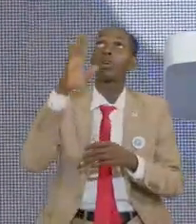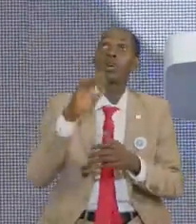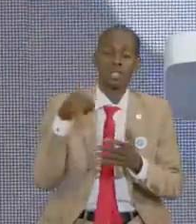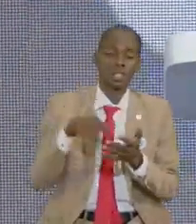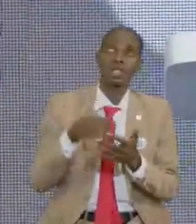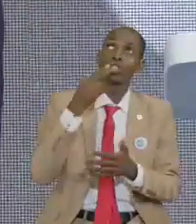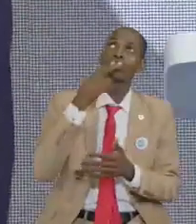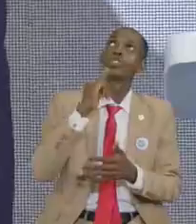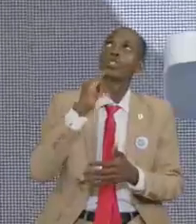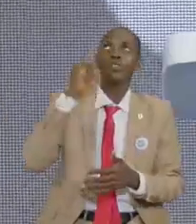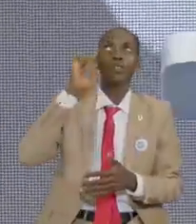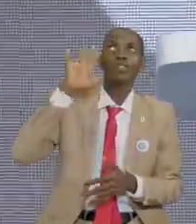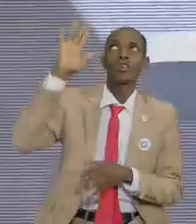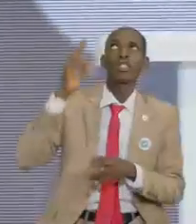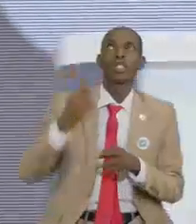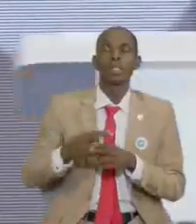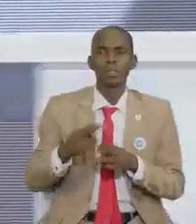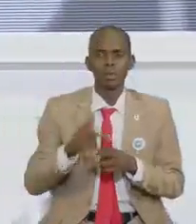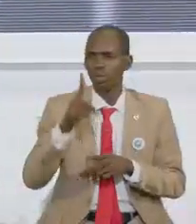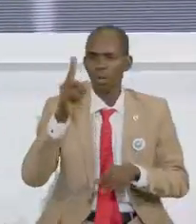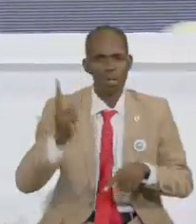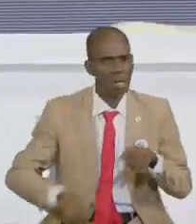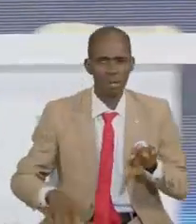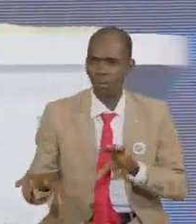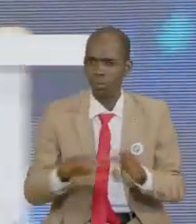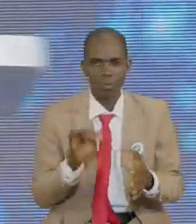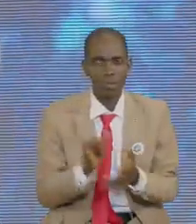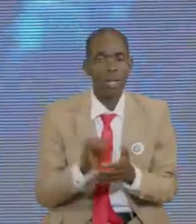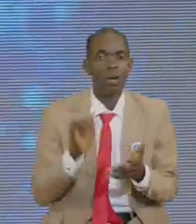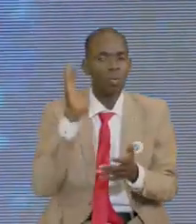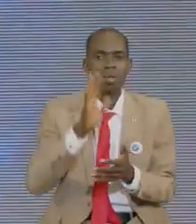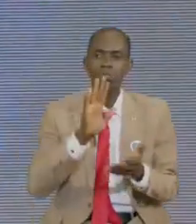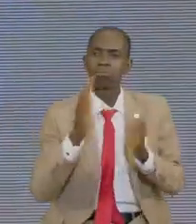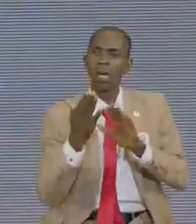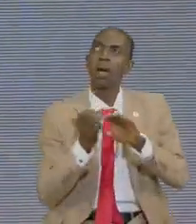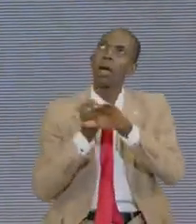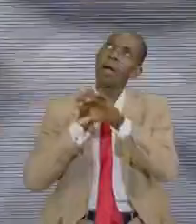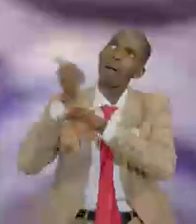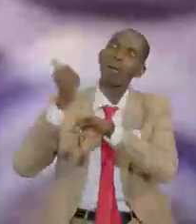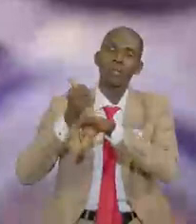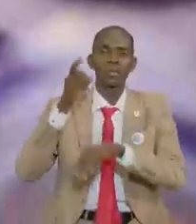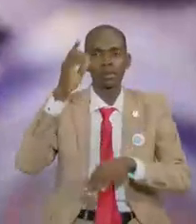this in your name. You cannot do that. That will be blasphemy.